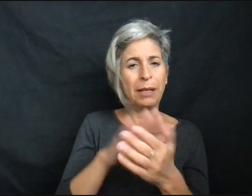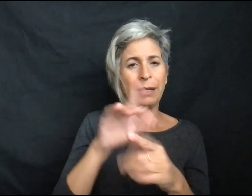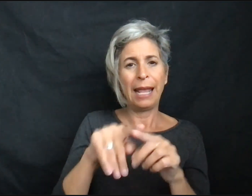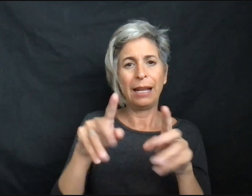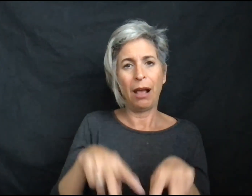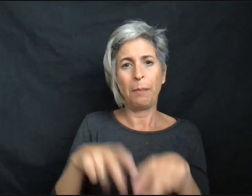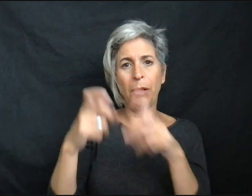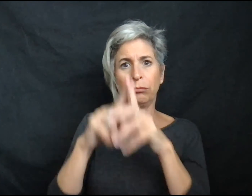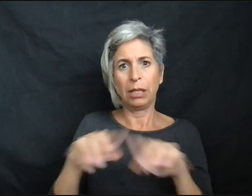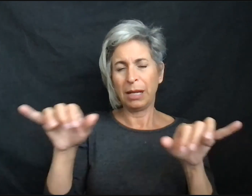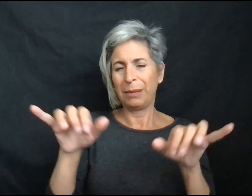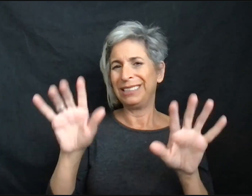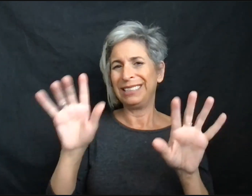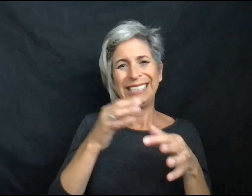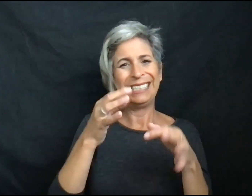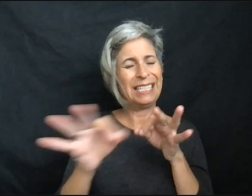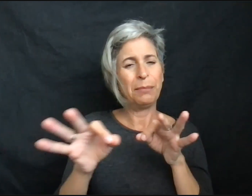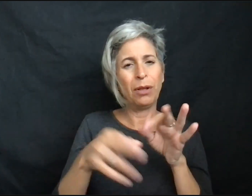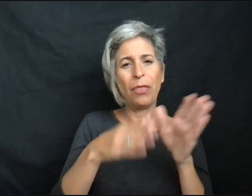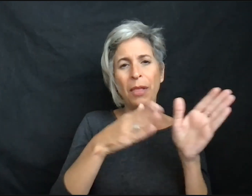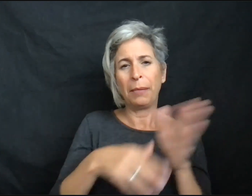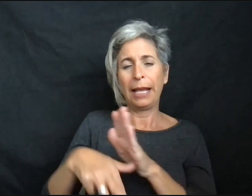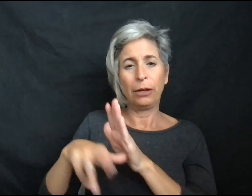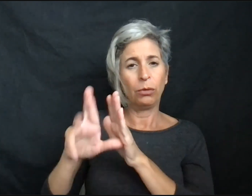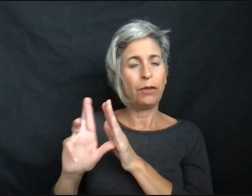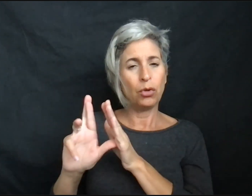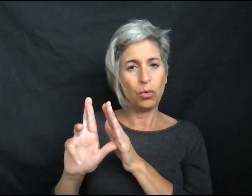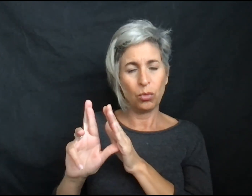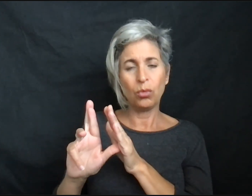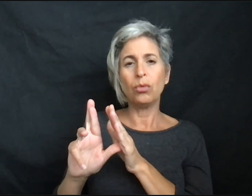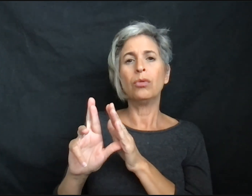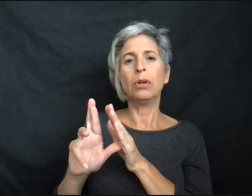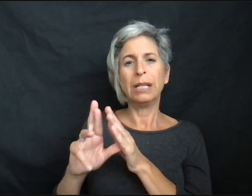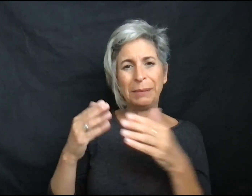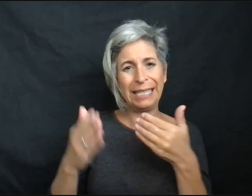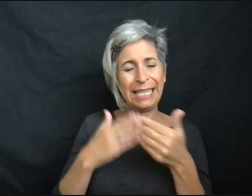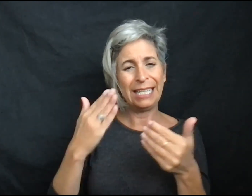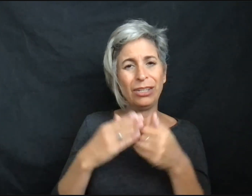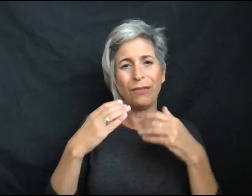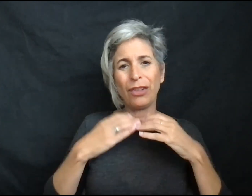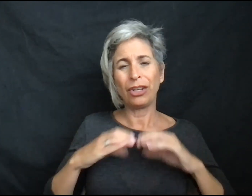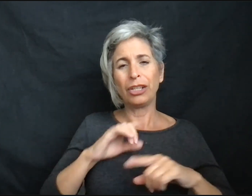It simplifies the plan review and will be easier for the customer when the permit's issued.